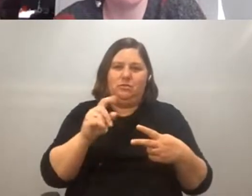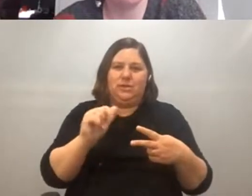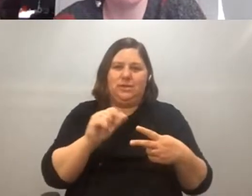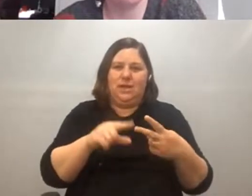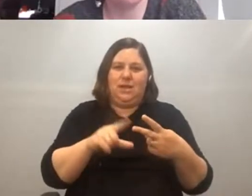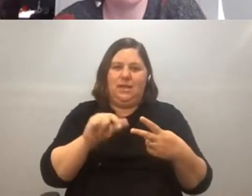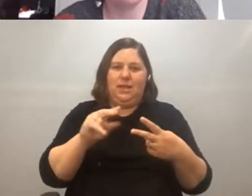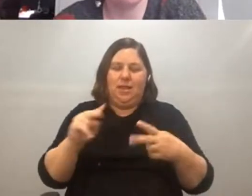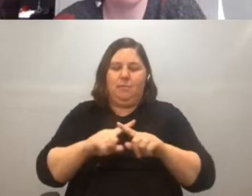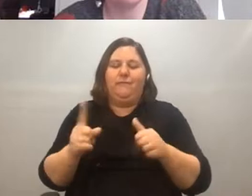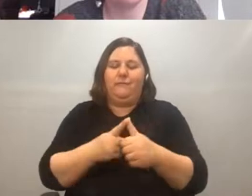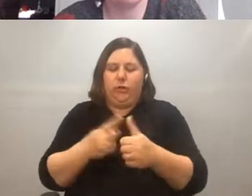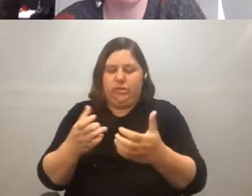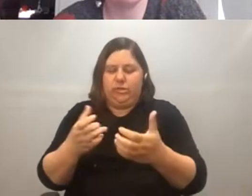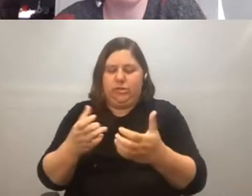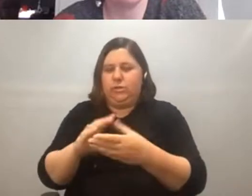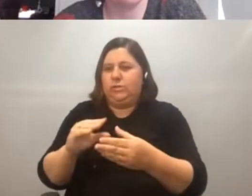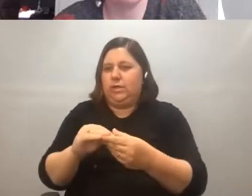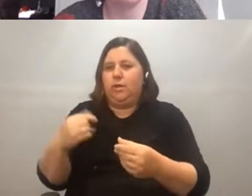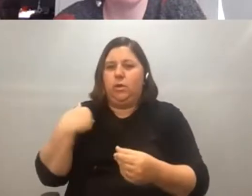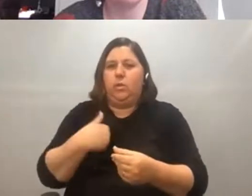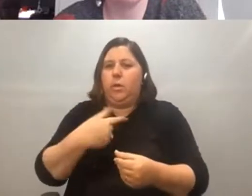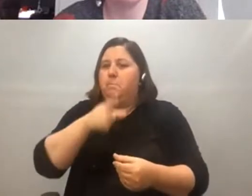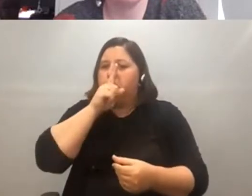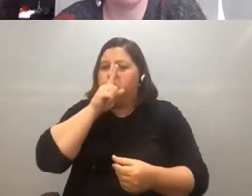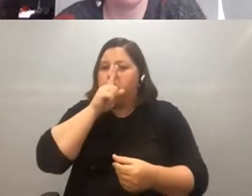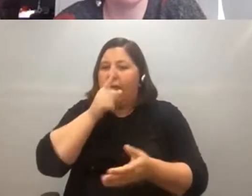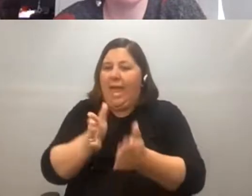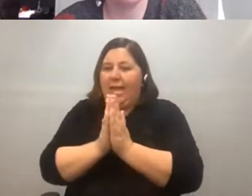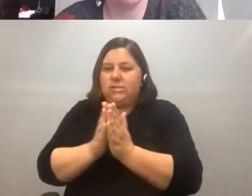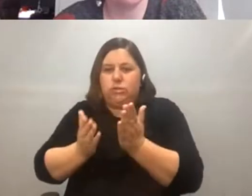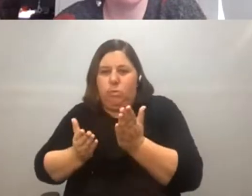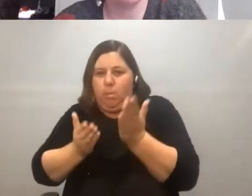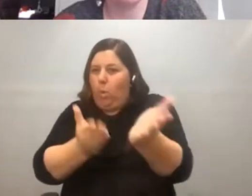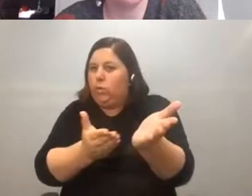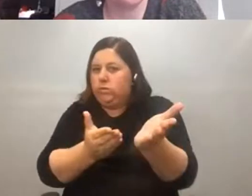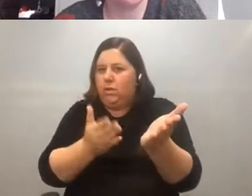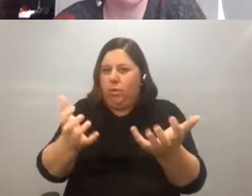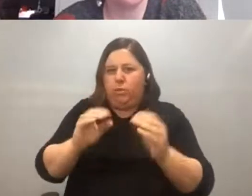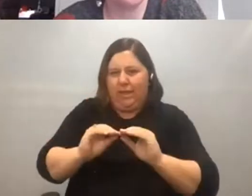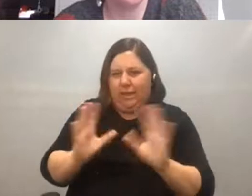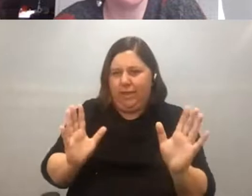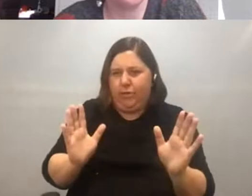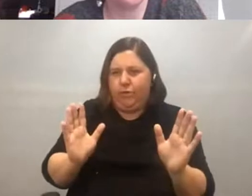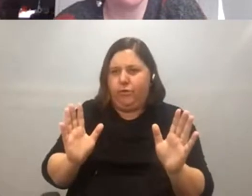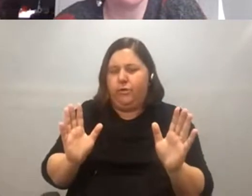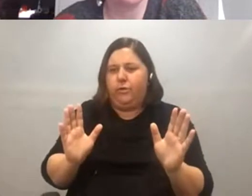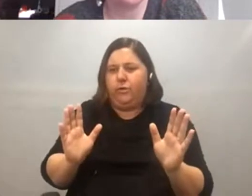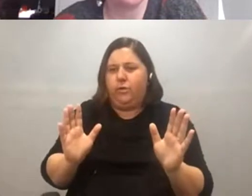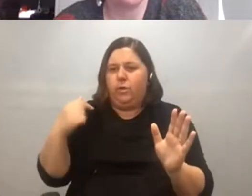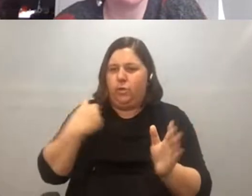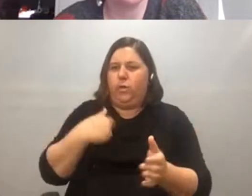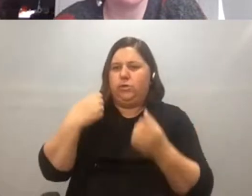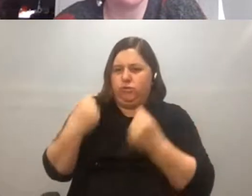say it we are not asking for proposals in this application process i just want to make that very clear i we believe